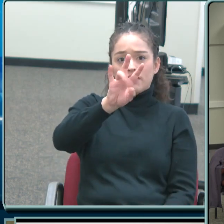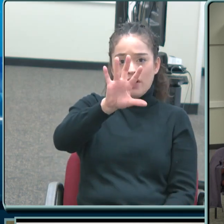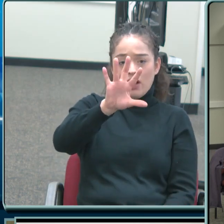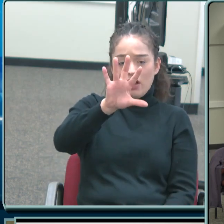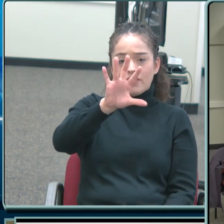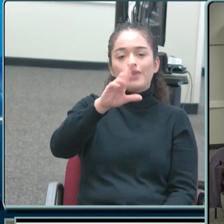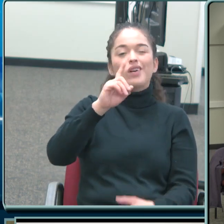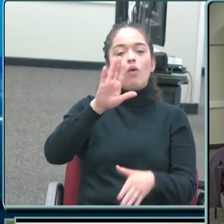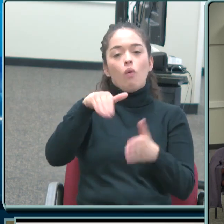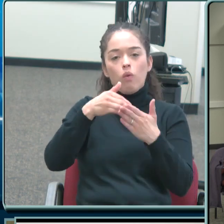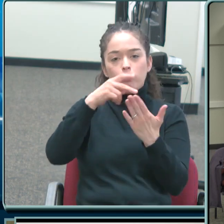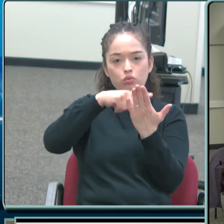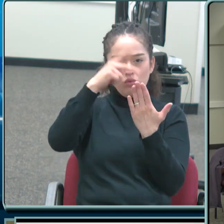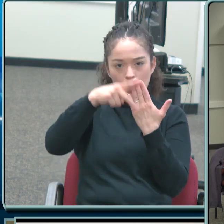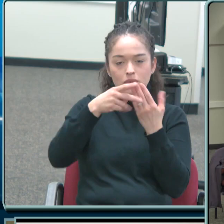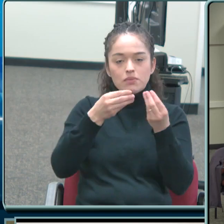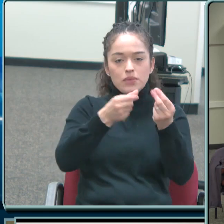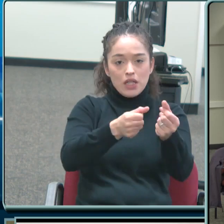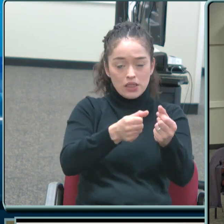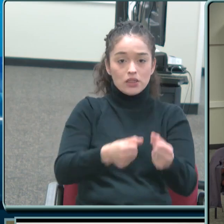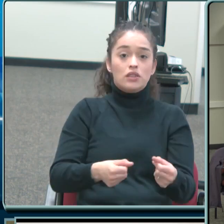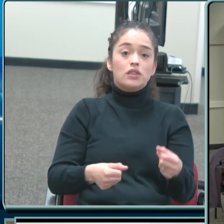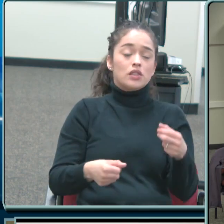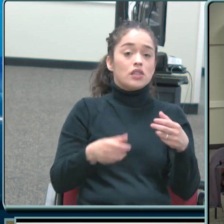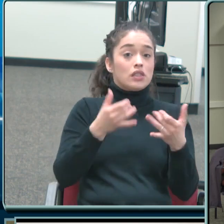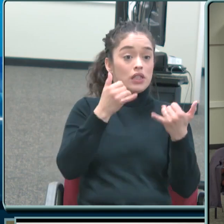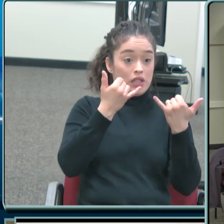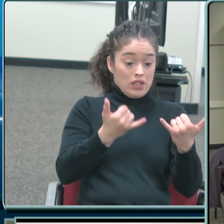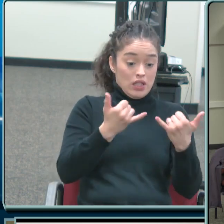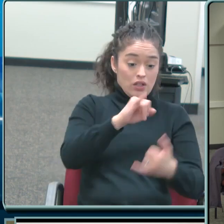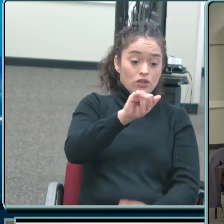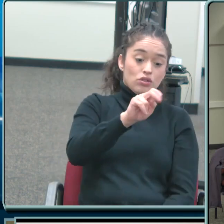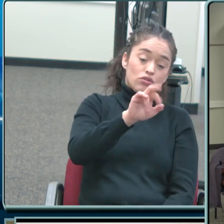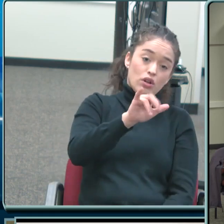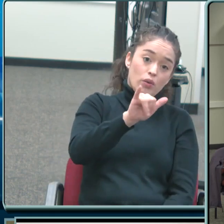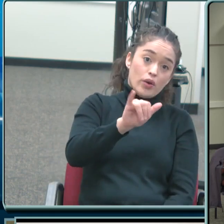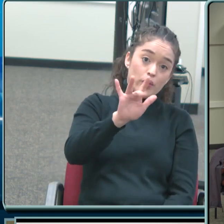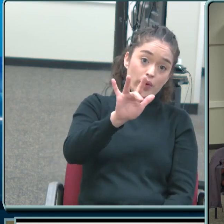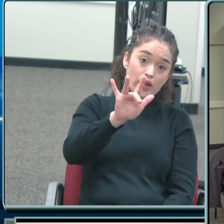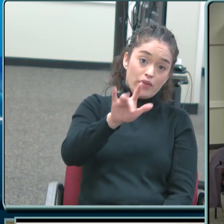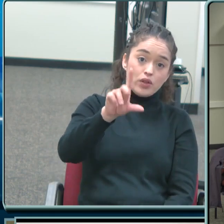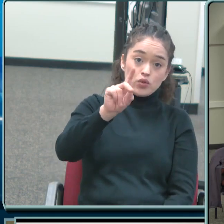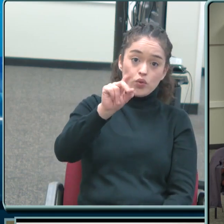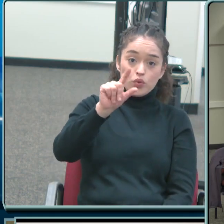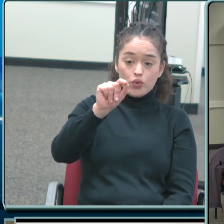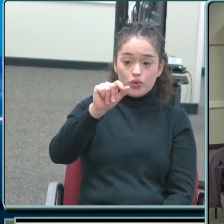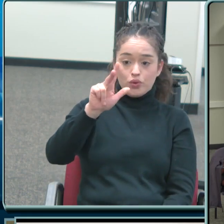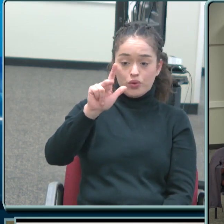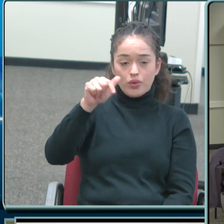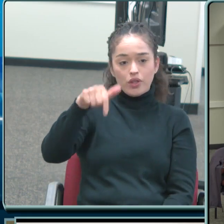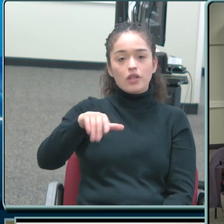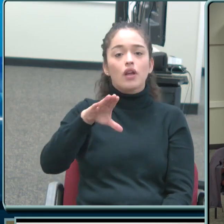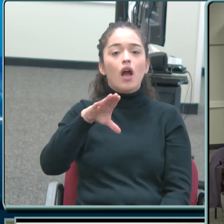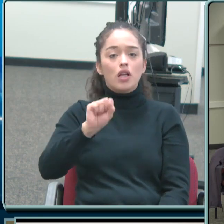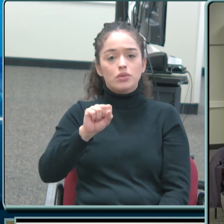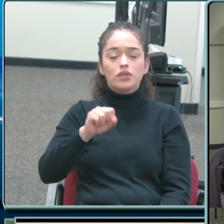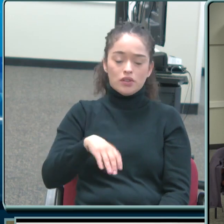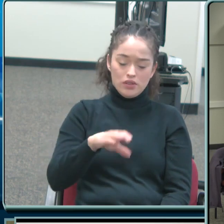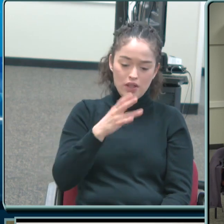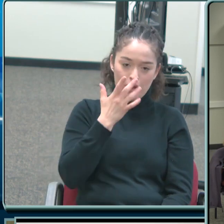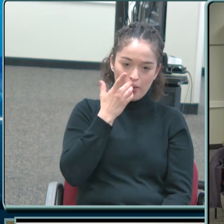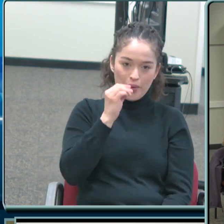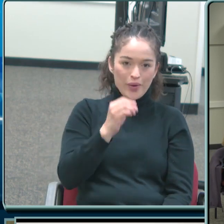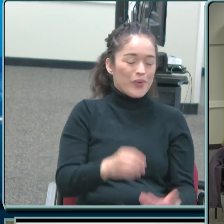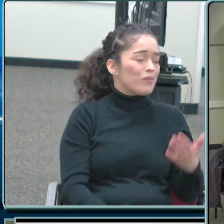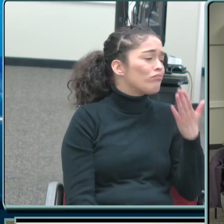$174,575 in program expenses. Done this 25th day of January 2023 at Colorado Springs, Colorado. Thank